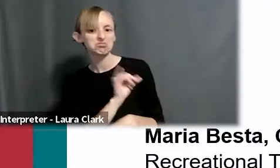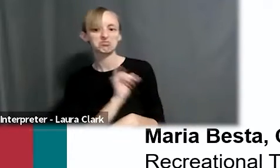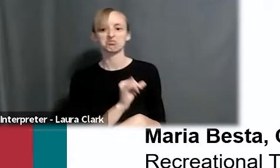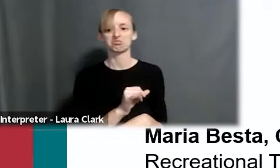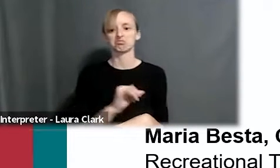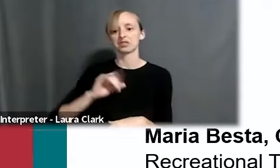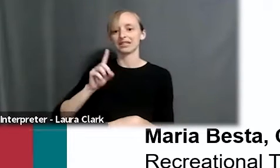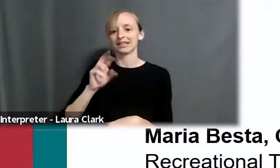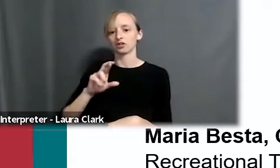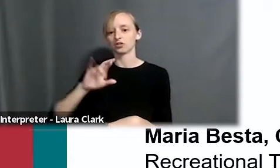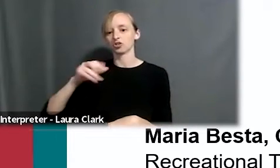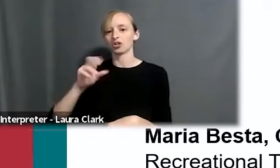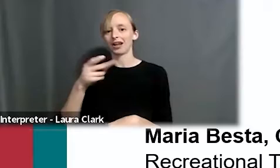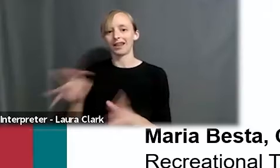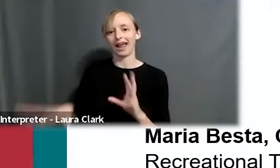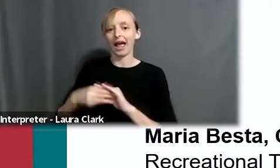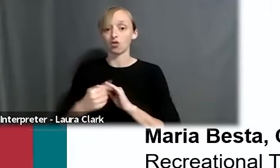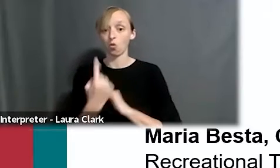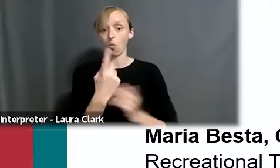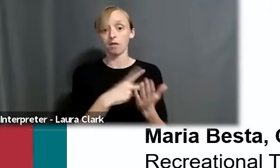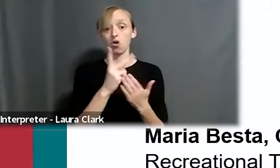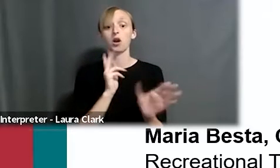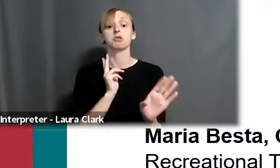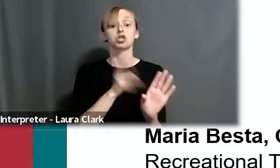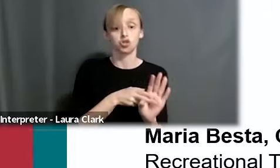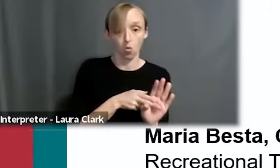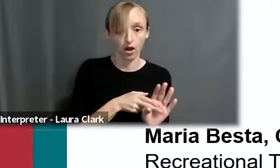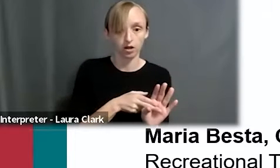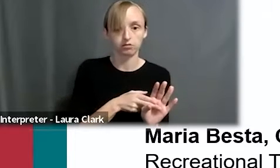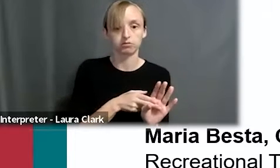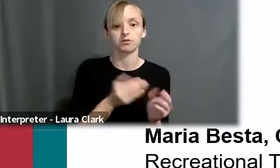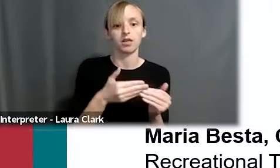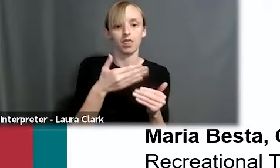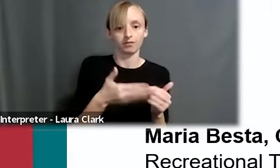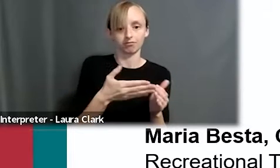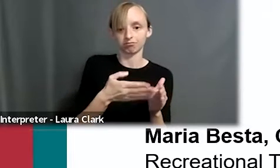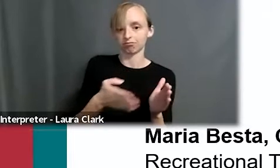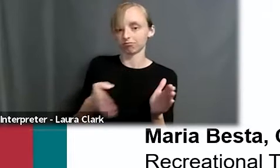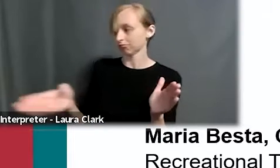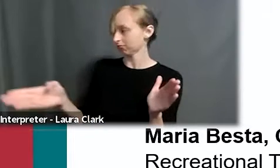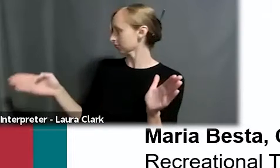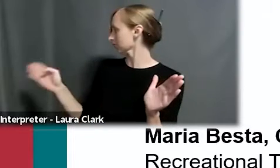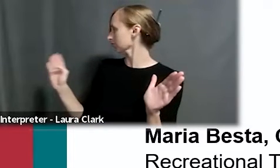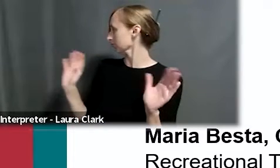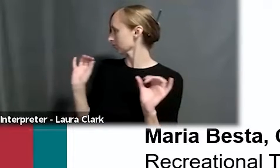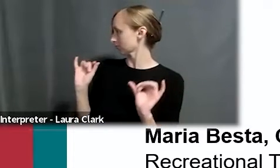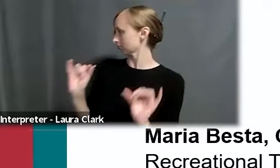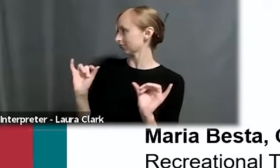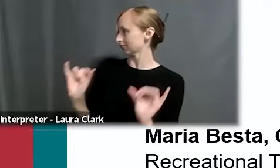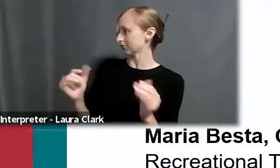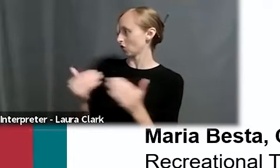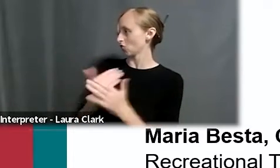the door with one program, it kind of opens that door to a whole nother realm